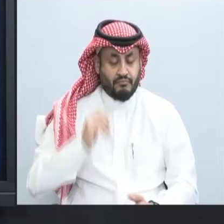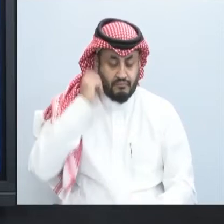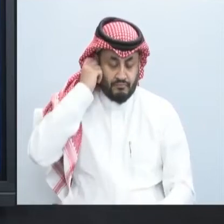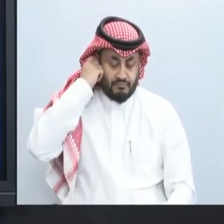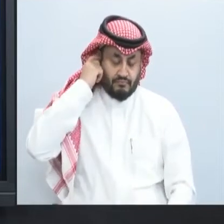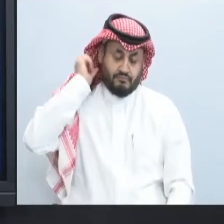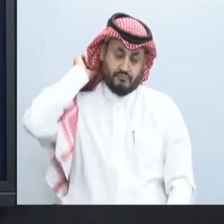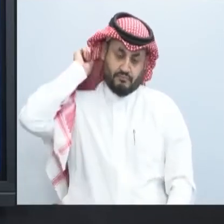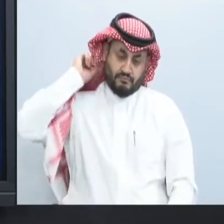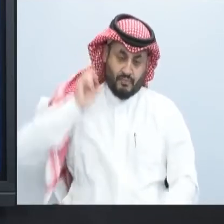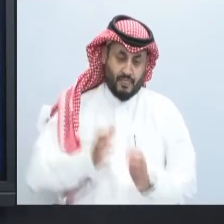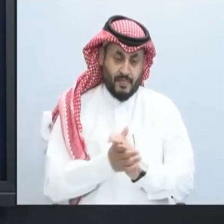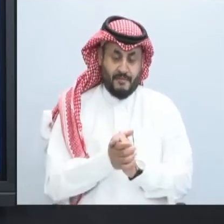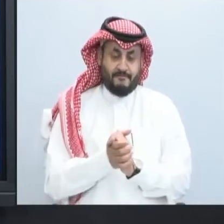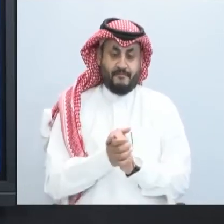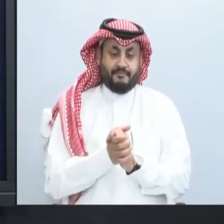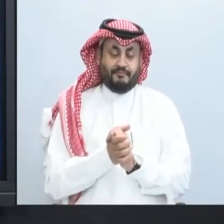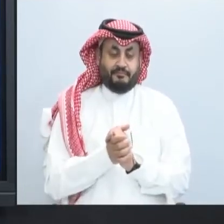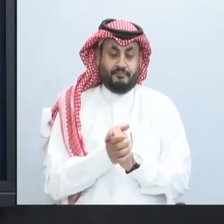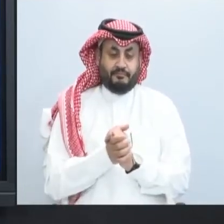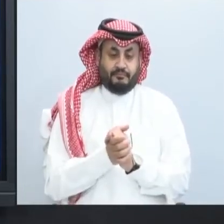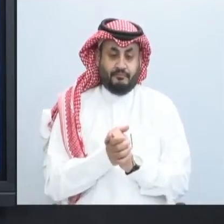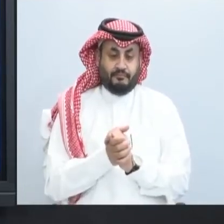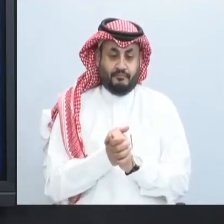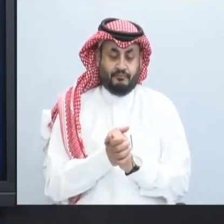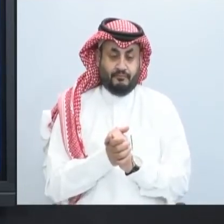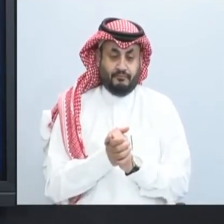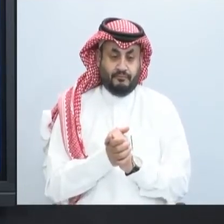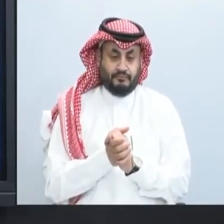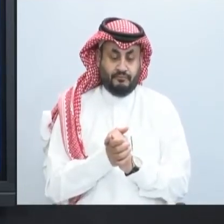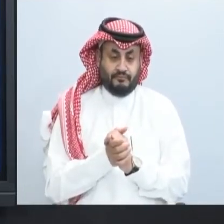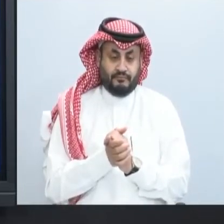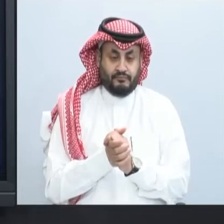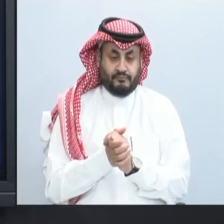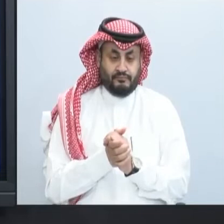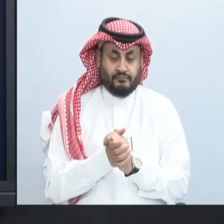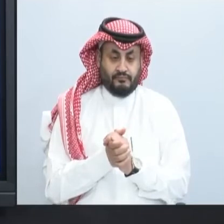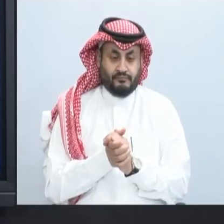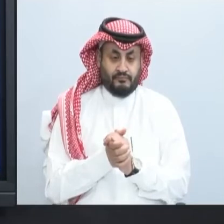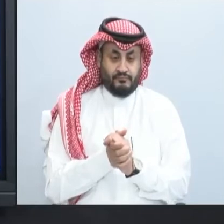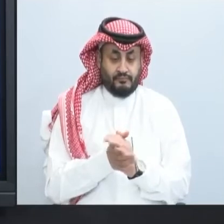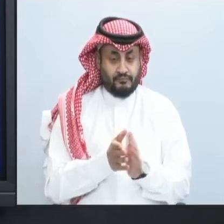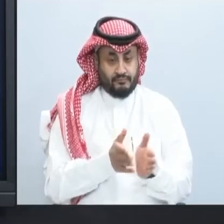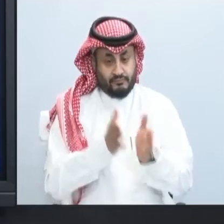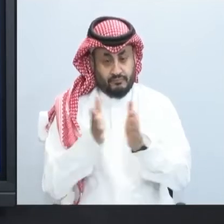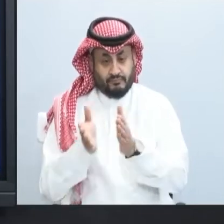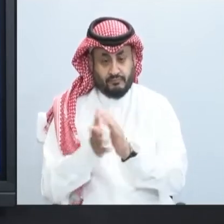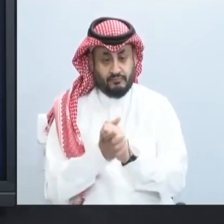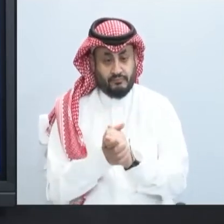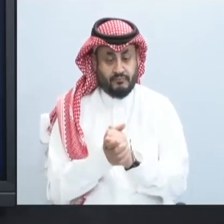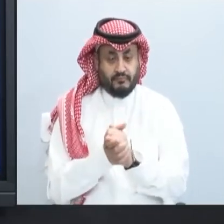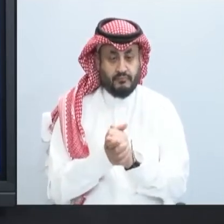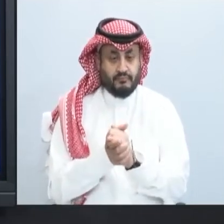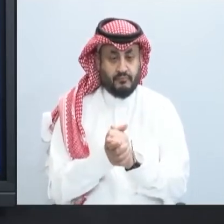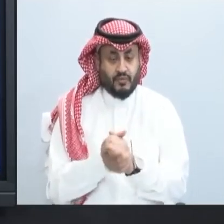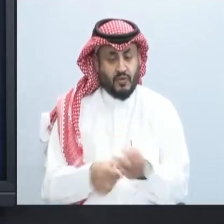was about our chant last time, where we listened and we circled the words we heard. And also we said that in order